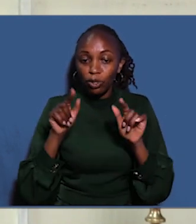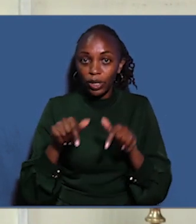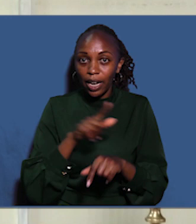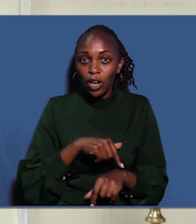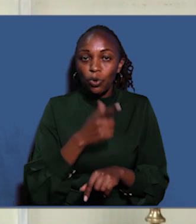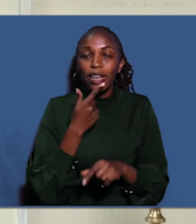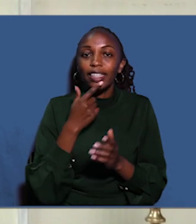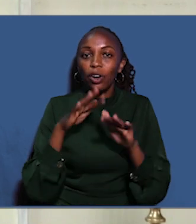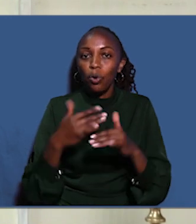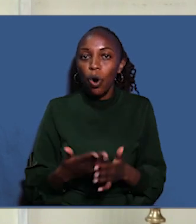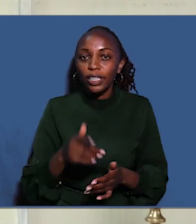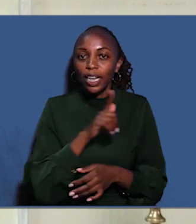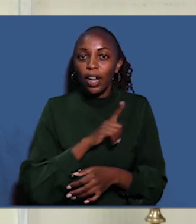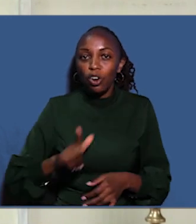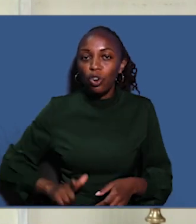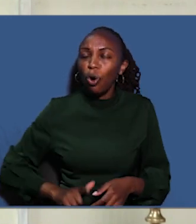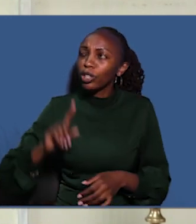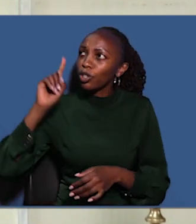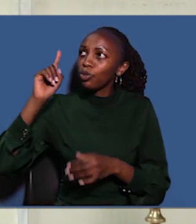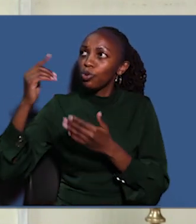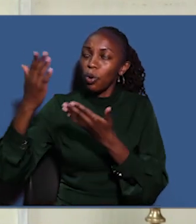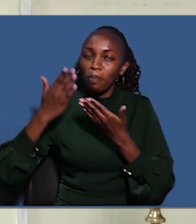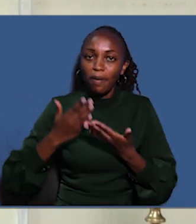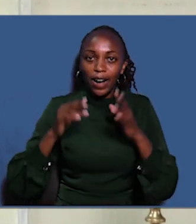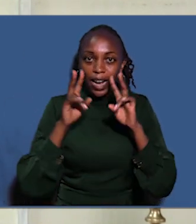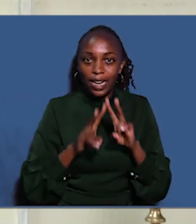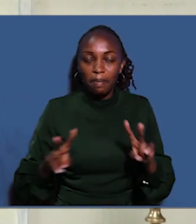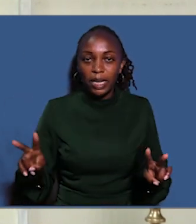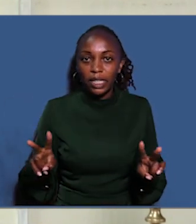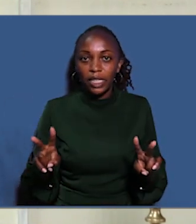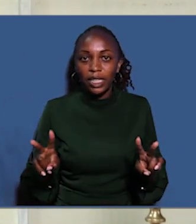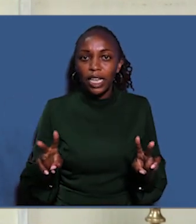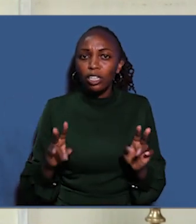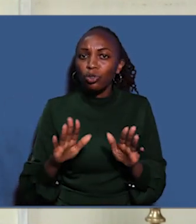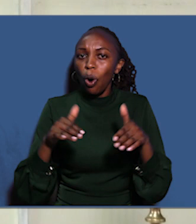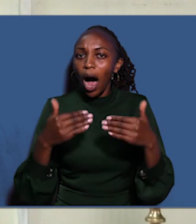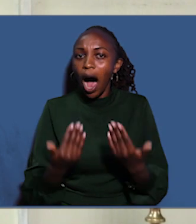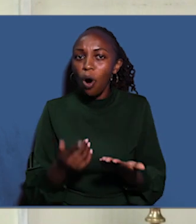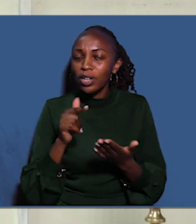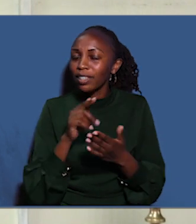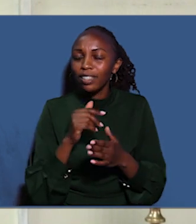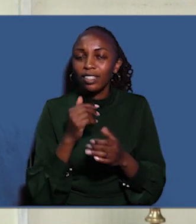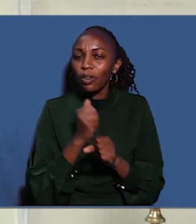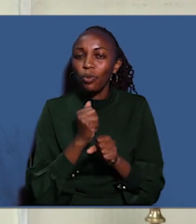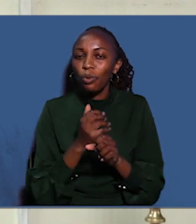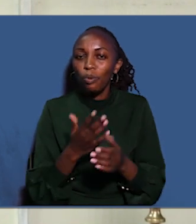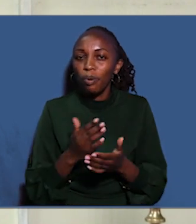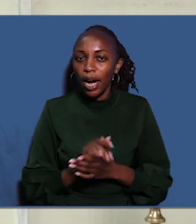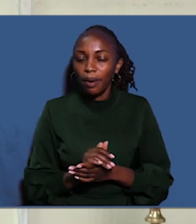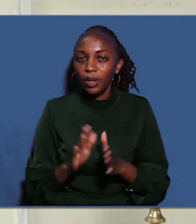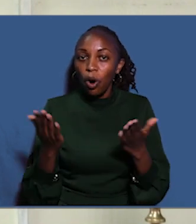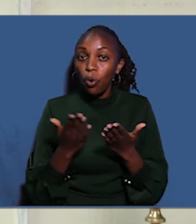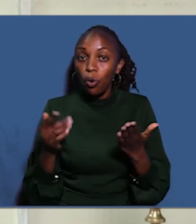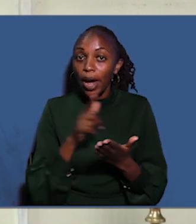Lord, you are the one who provides peace. So how does it come about? Where do